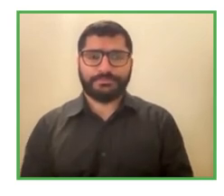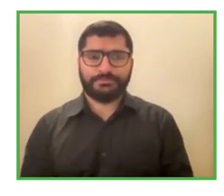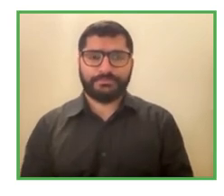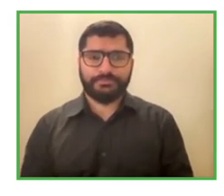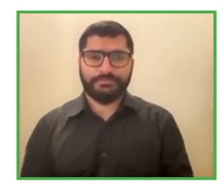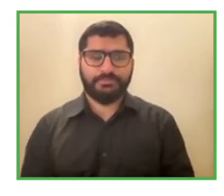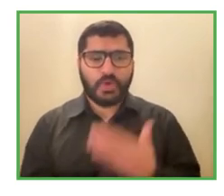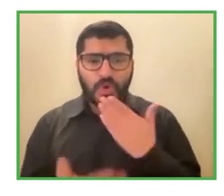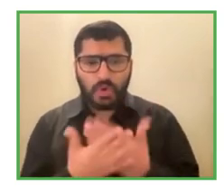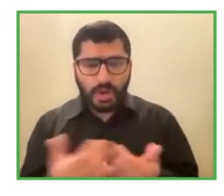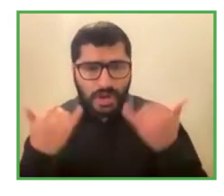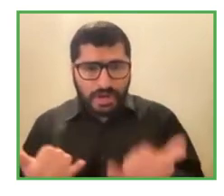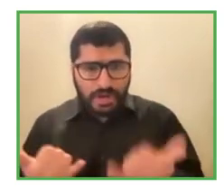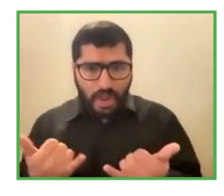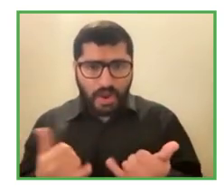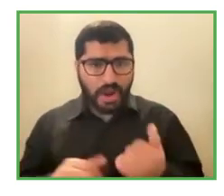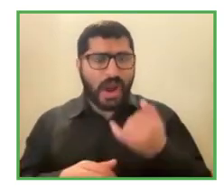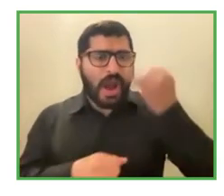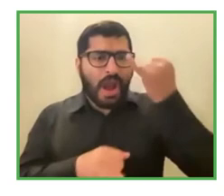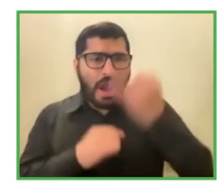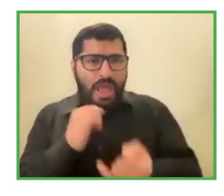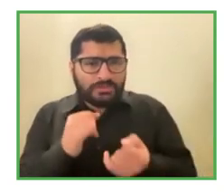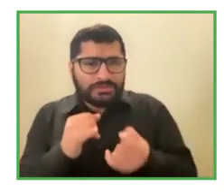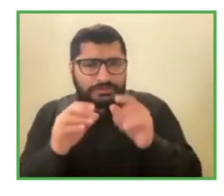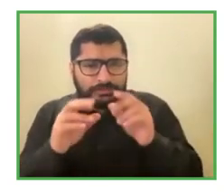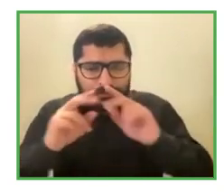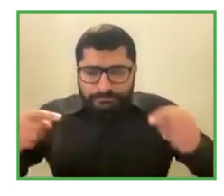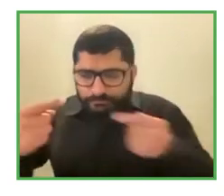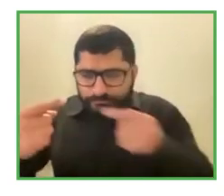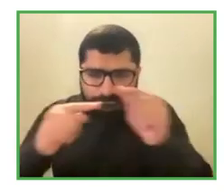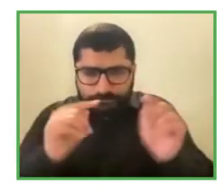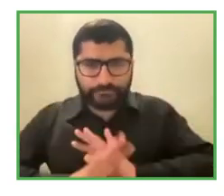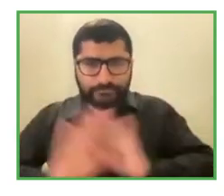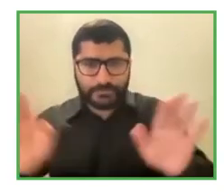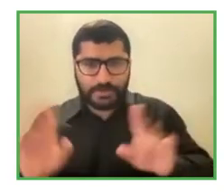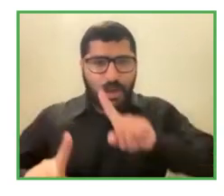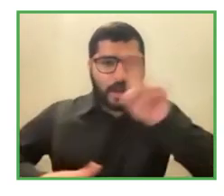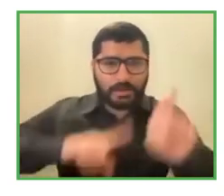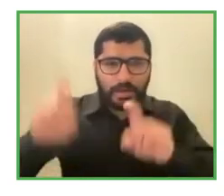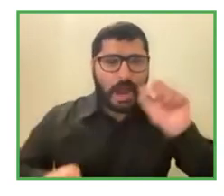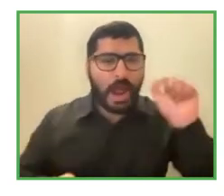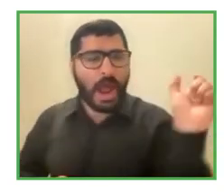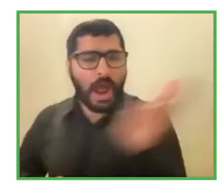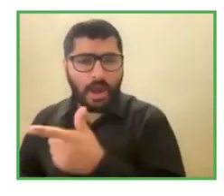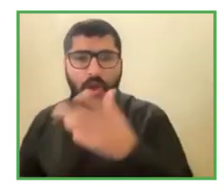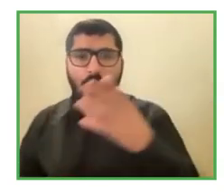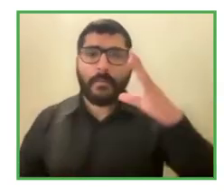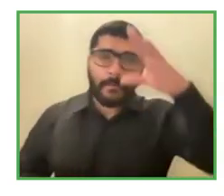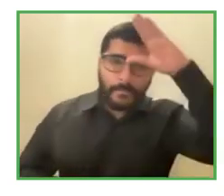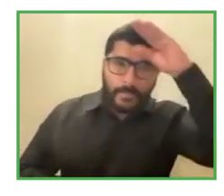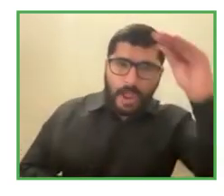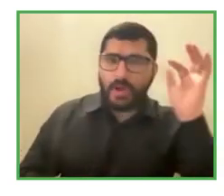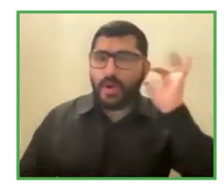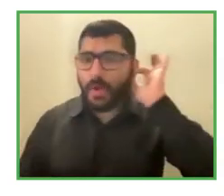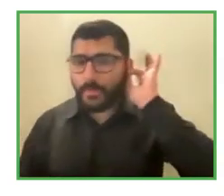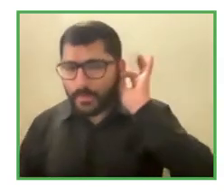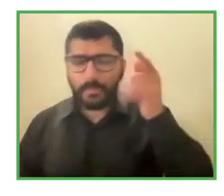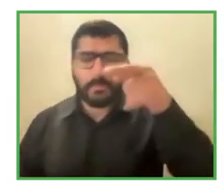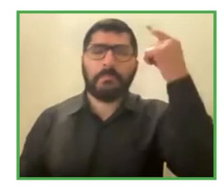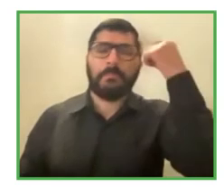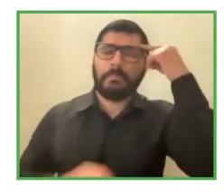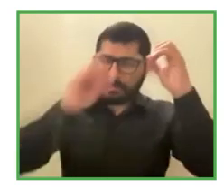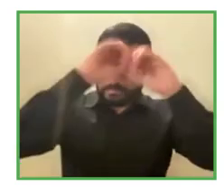Just to finish with this round of questions, I would like to ask all of our panelists, how do you think these pilots could create a